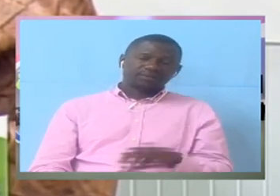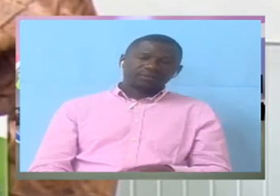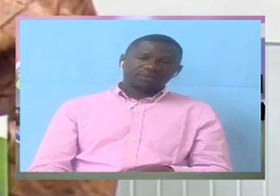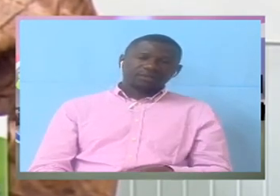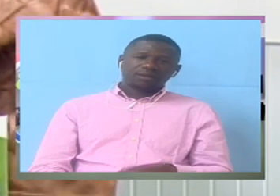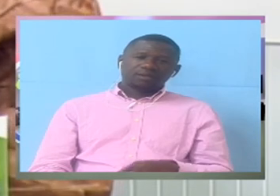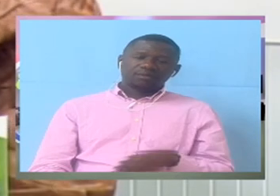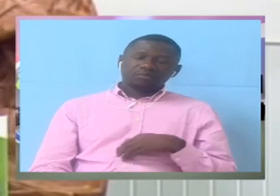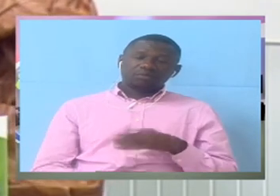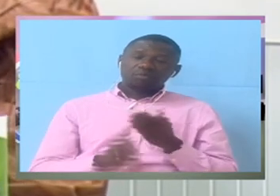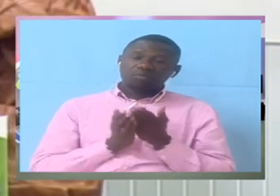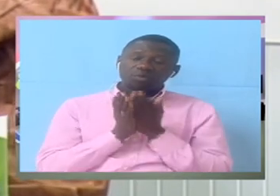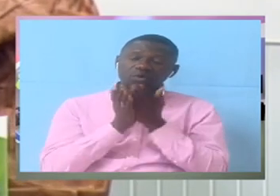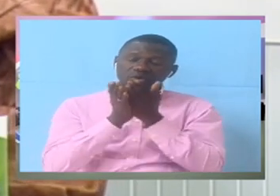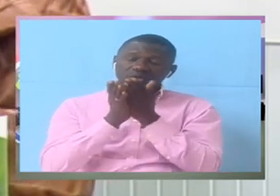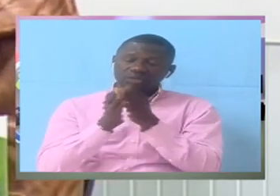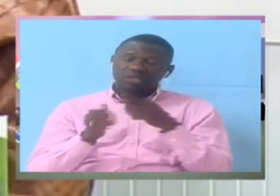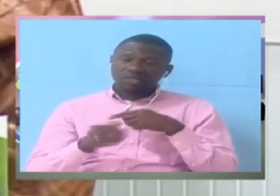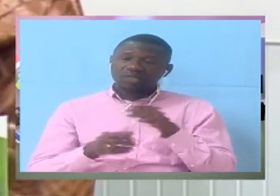took Kunta Kinte when